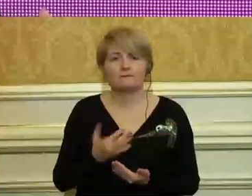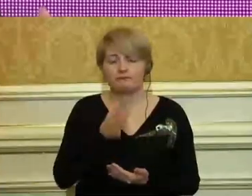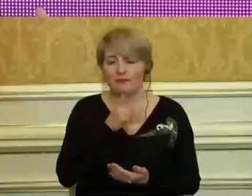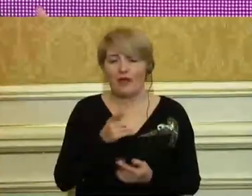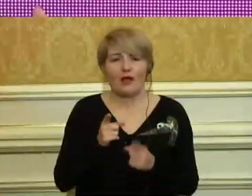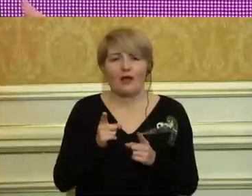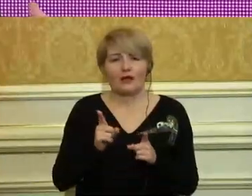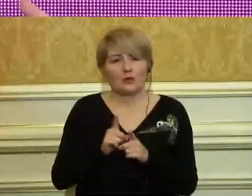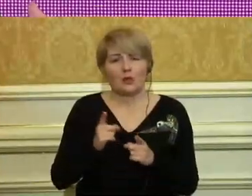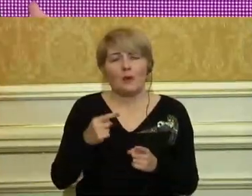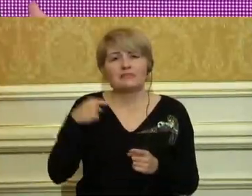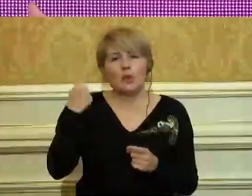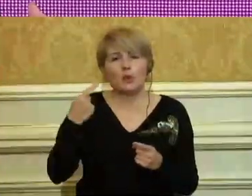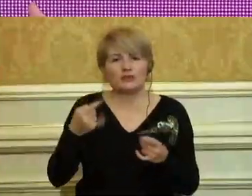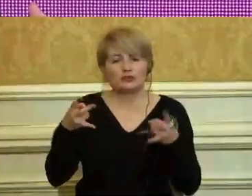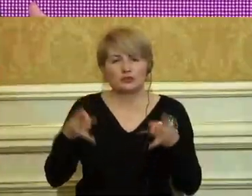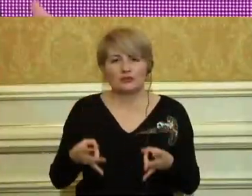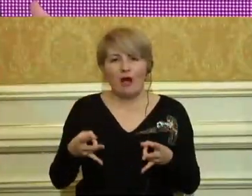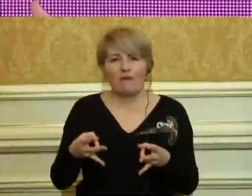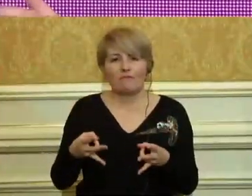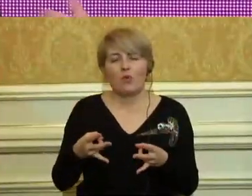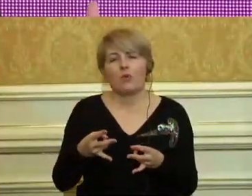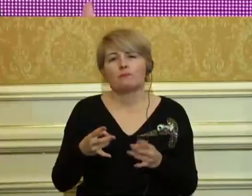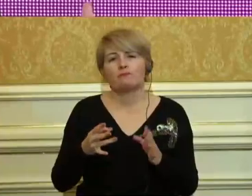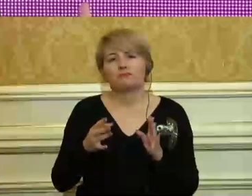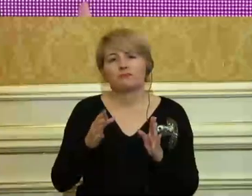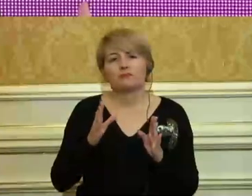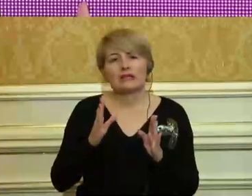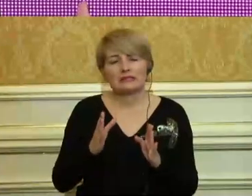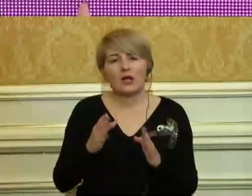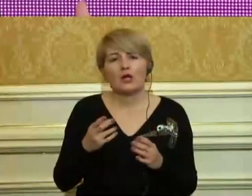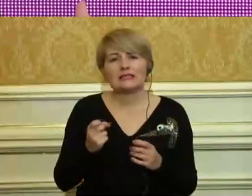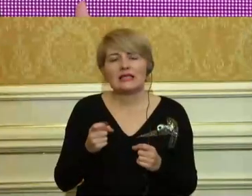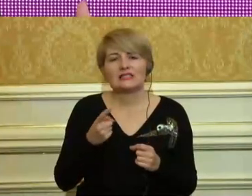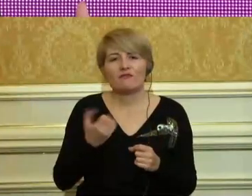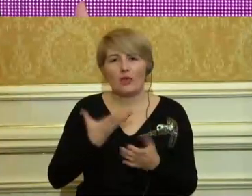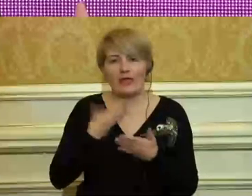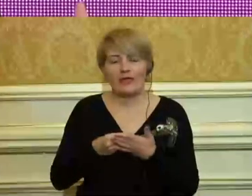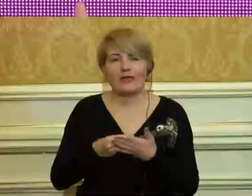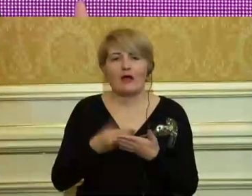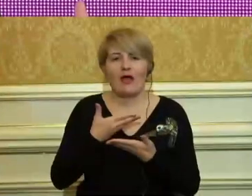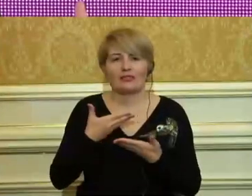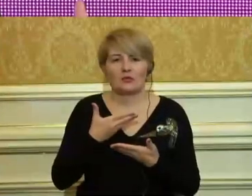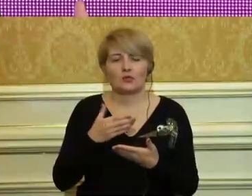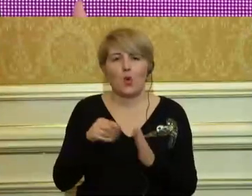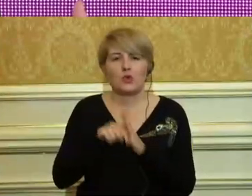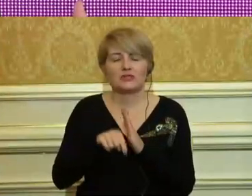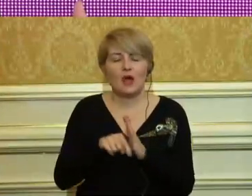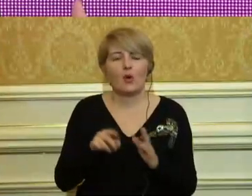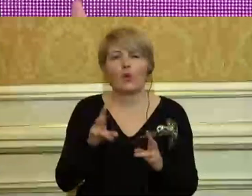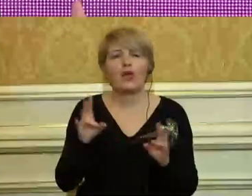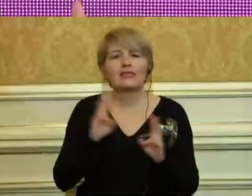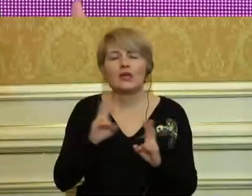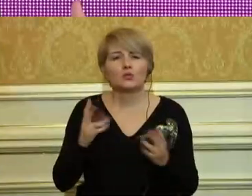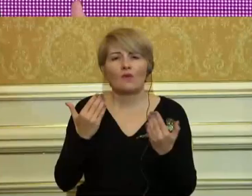say that I also pass through the psychological trauma because of the gender. Please do not be